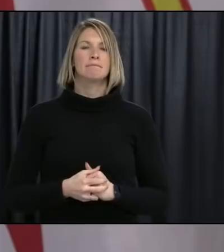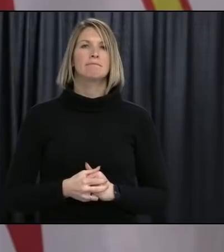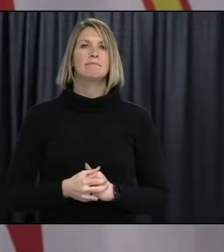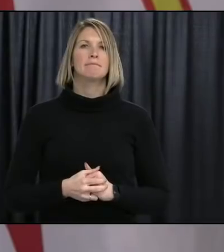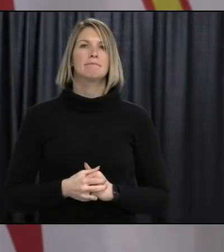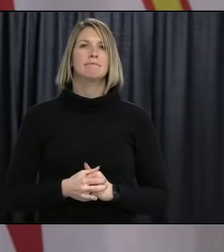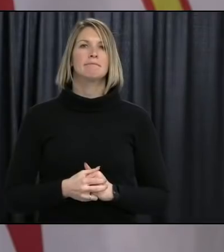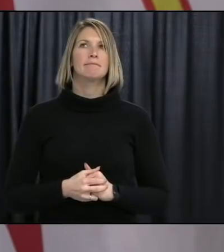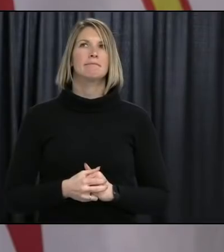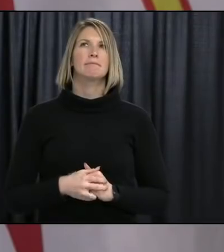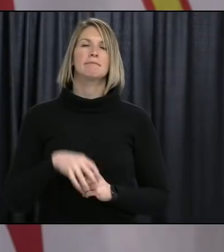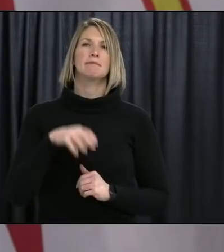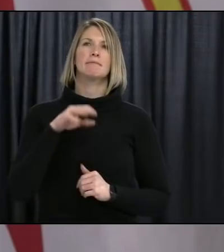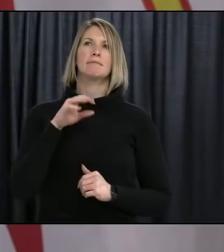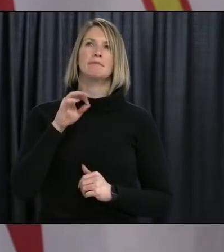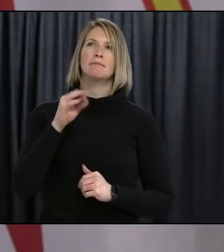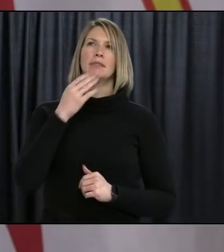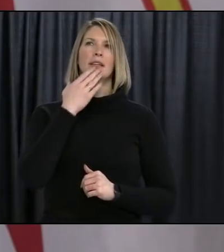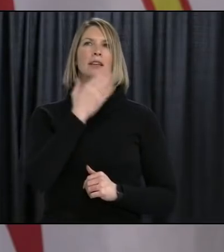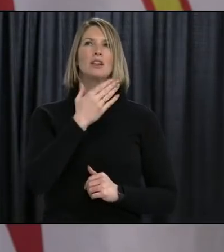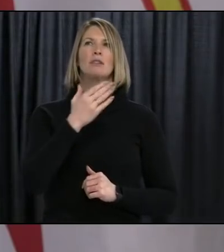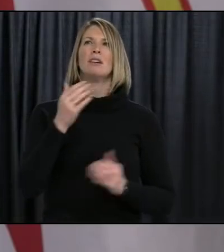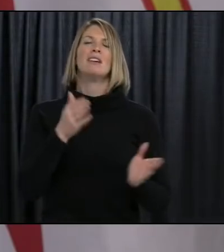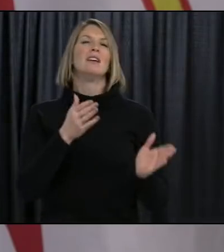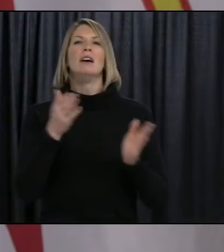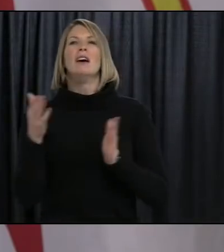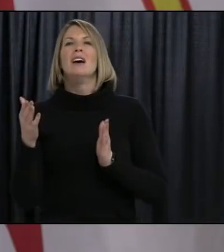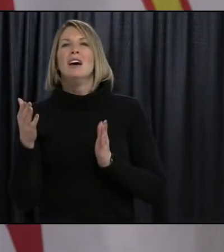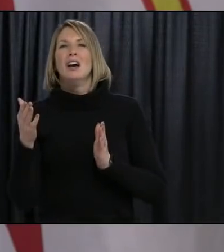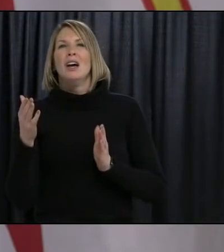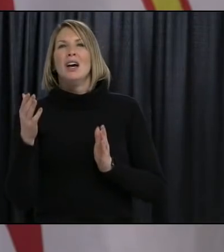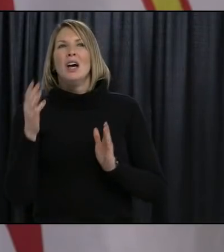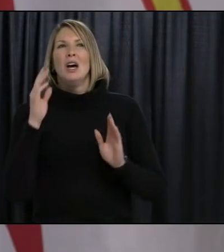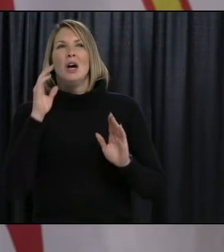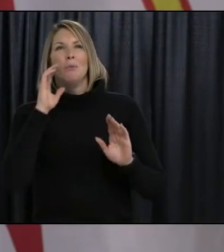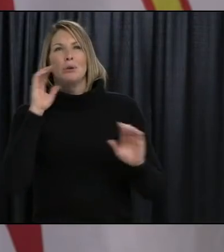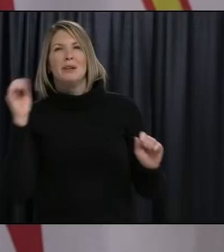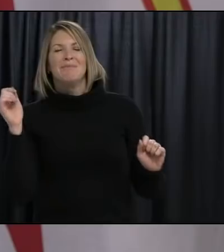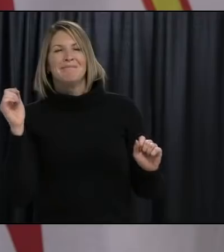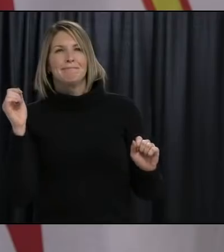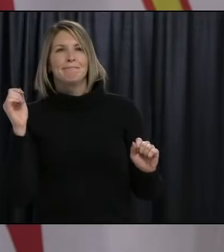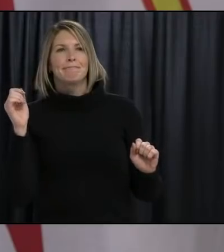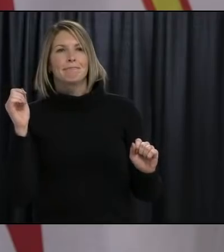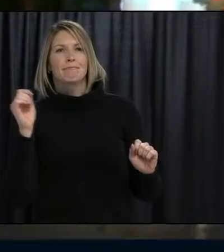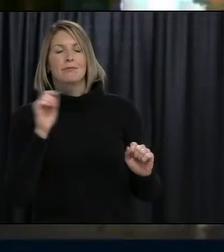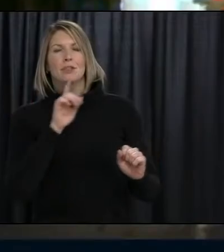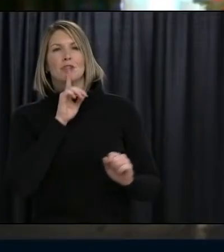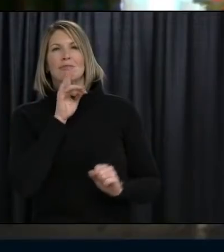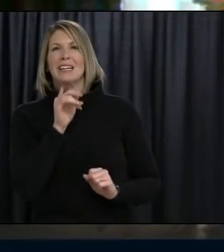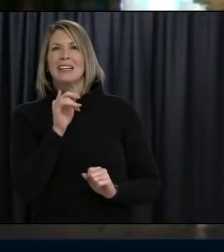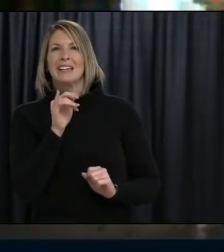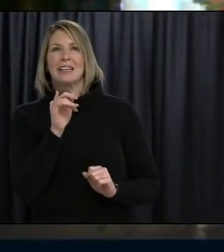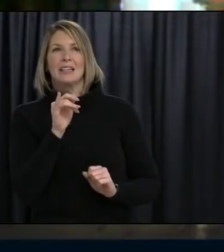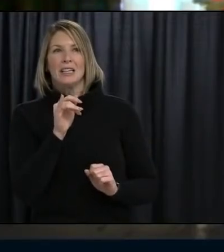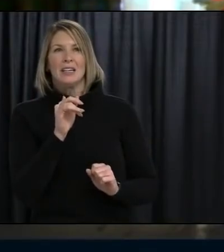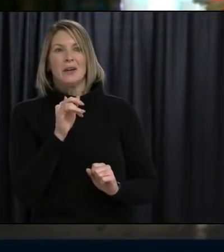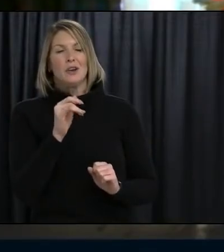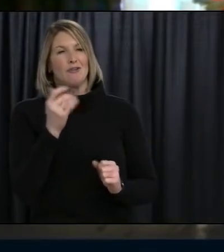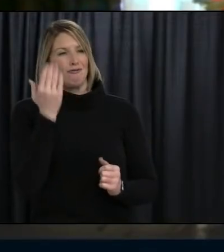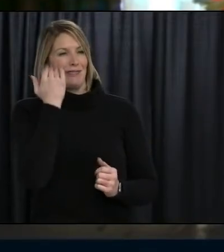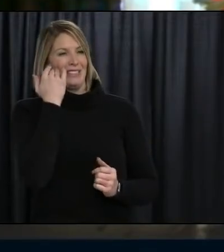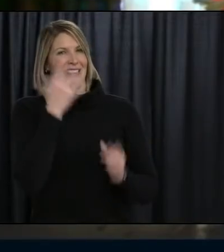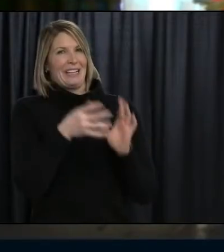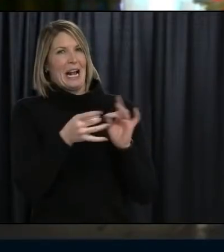Thank you. I think it's just worth, Peter, reflecting on how this, Dr. Fitzgerald is being a little humble. Her rules have worked, and